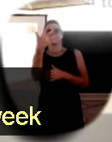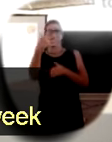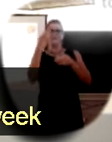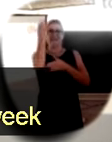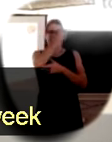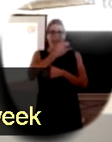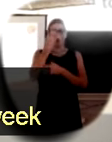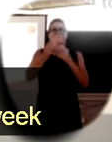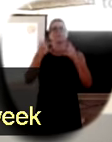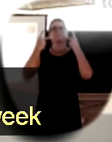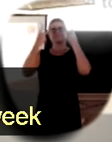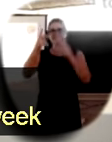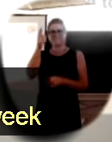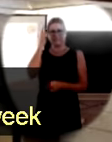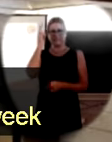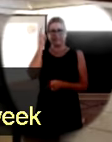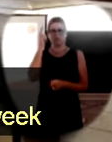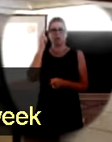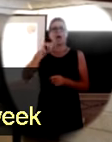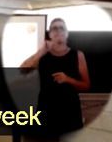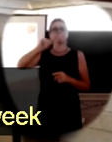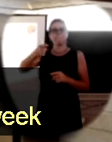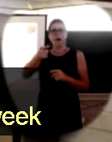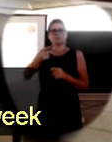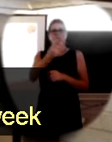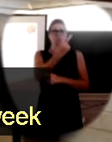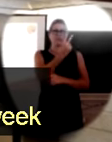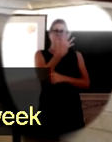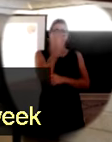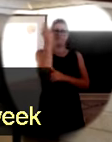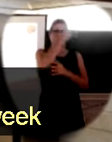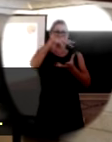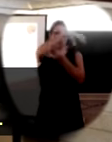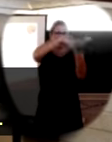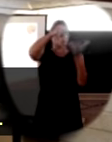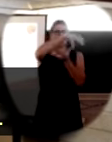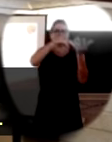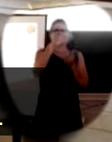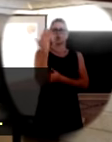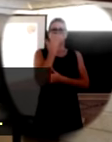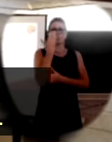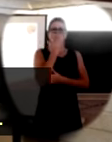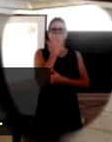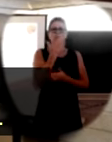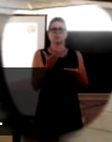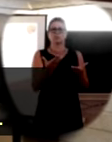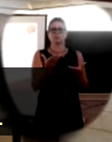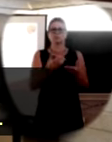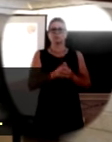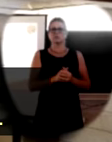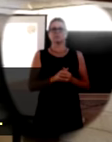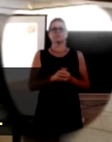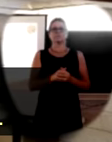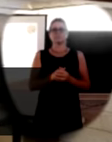with visiting teachers of the deaf, whereas they're 25 hours during the week in primary schools, especially with their class